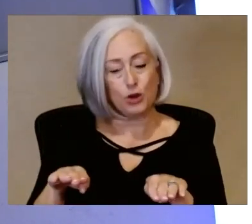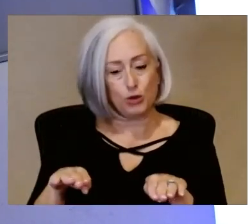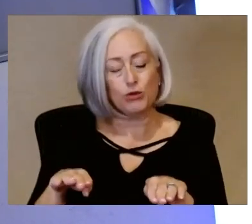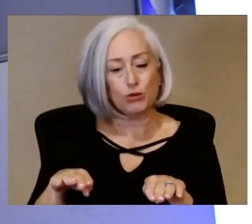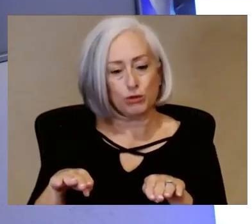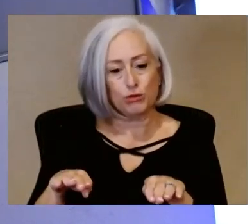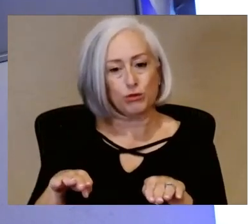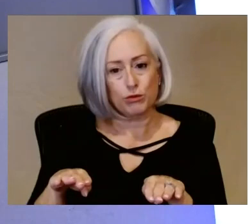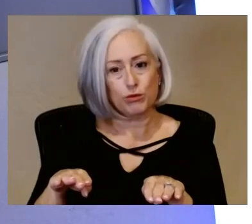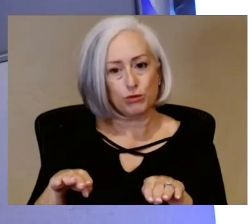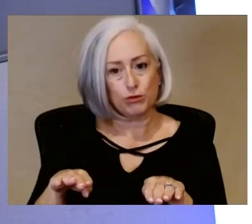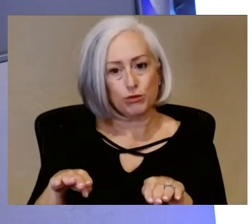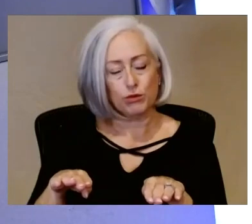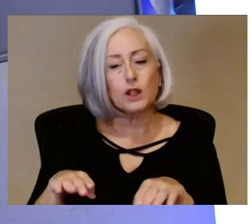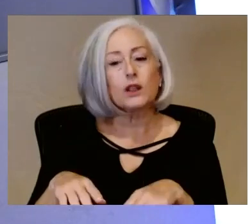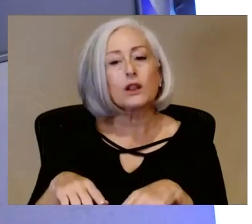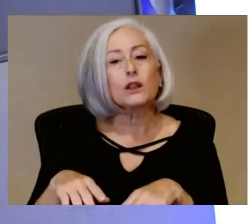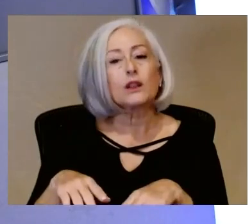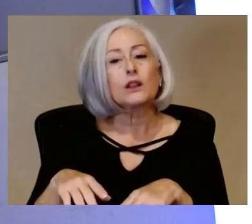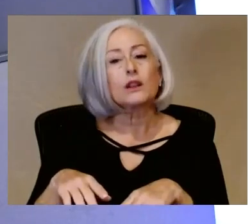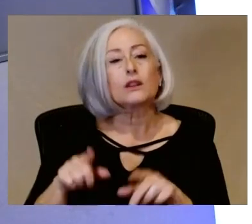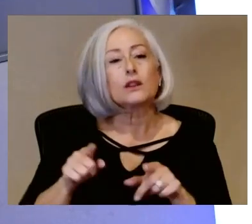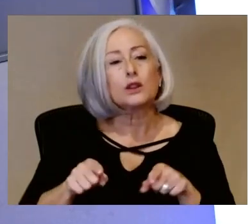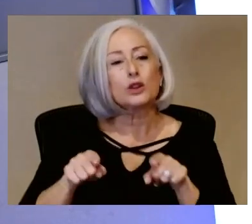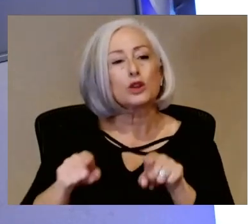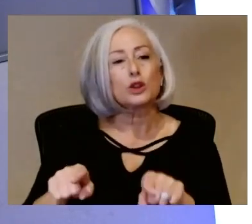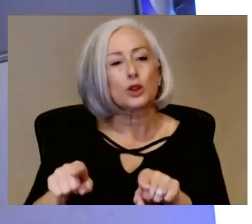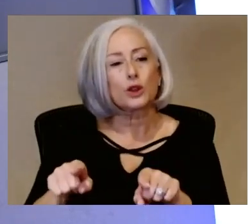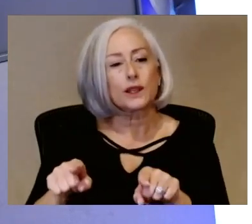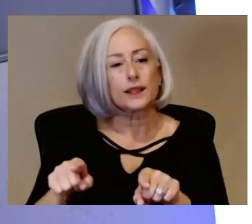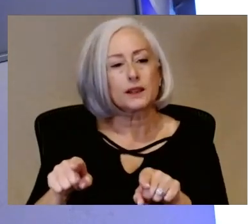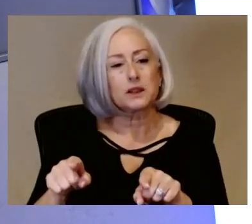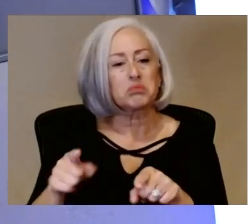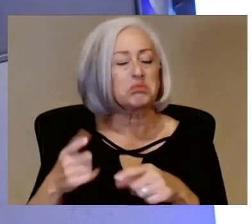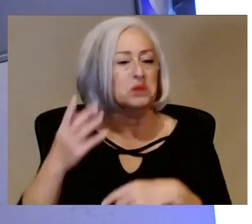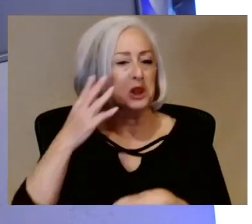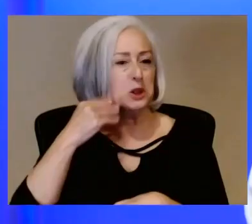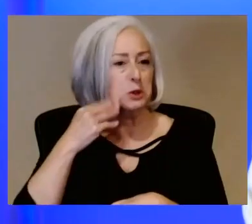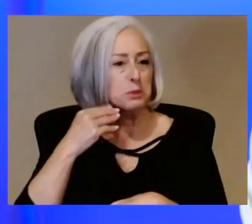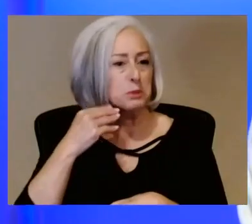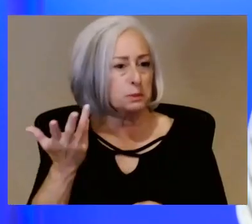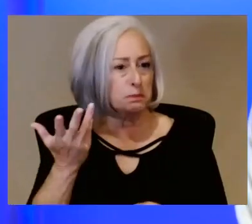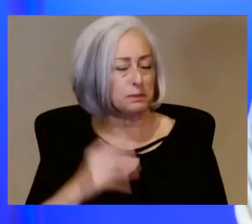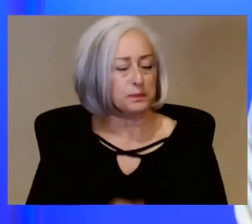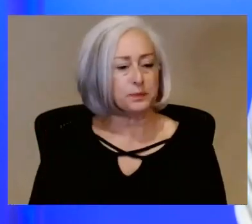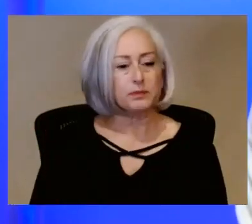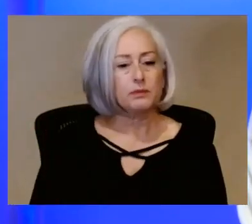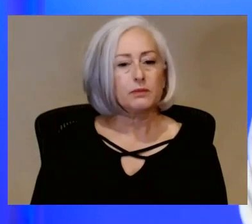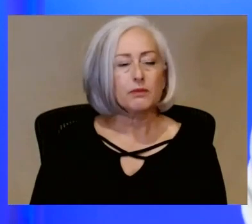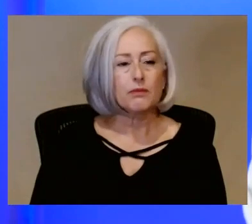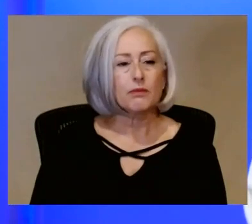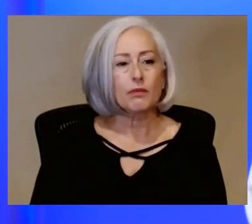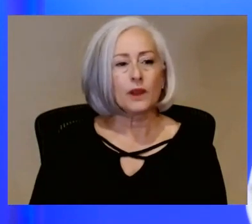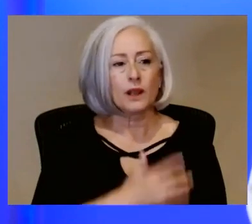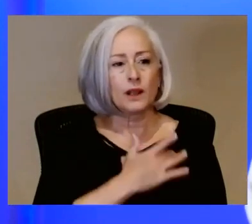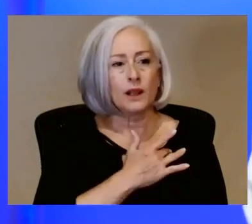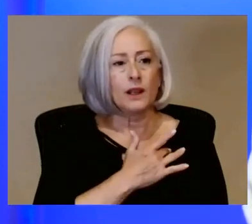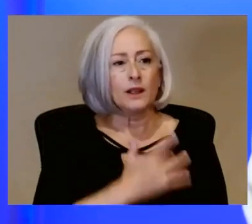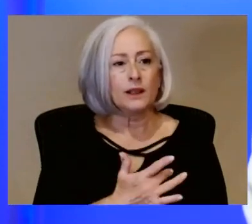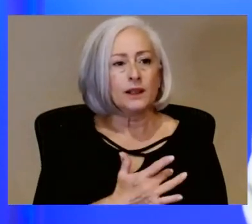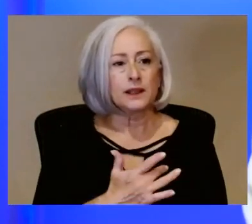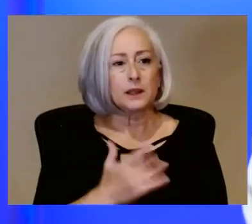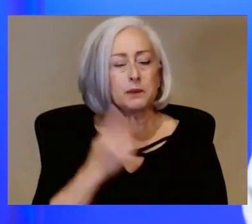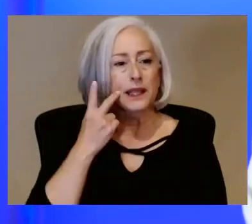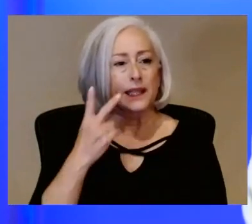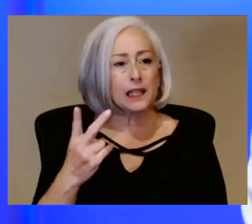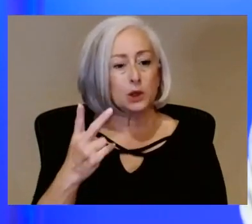community modify their behavior during this time? You know, typically what we have seen is that those surges